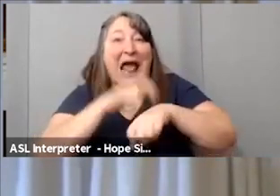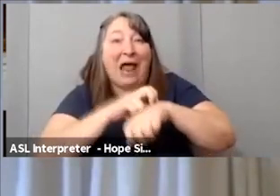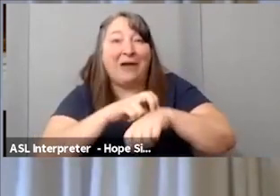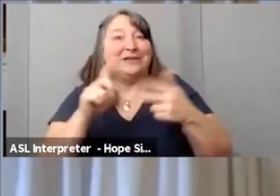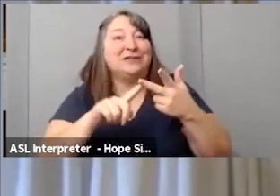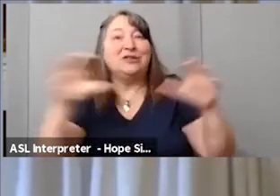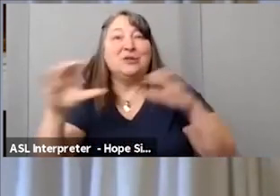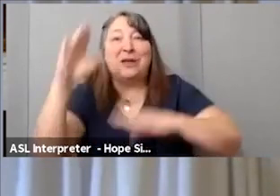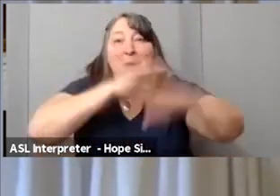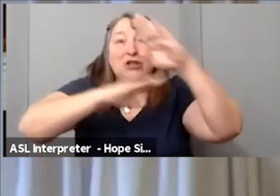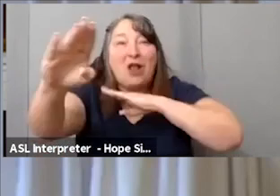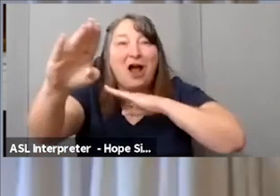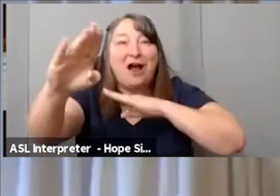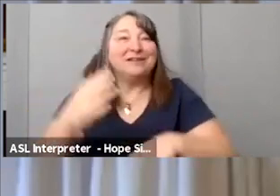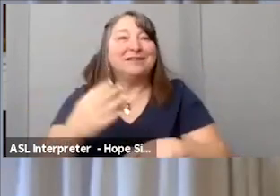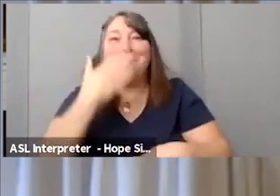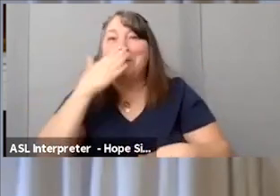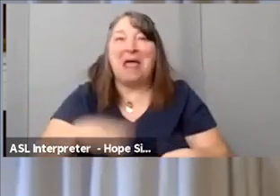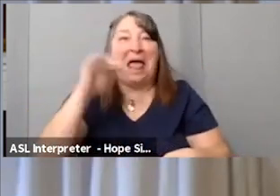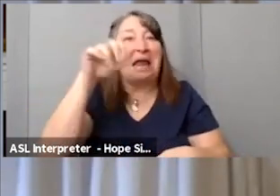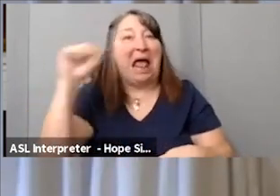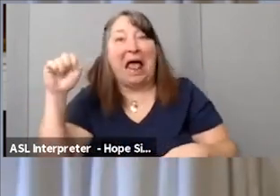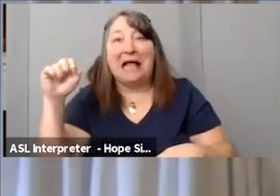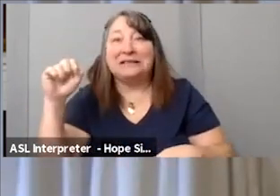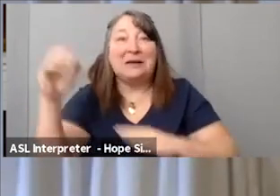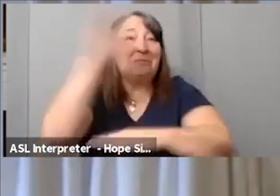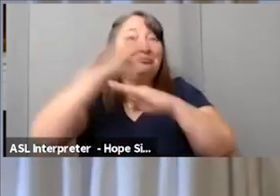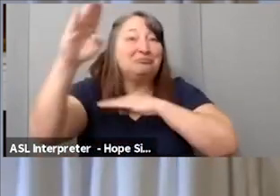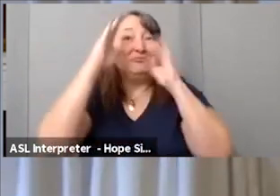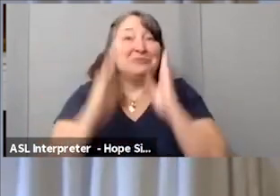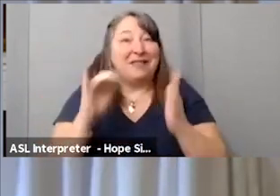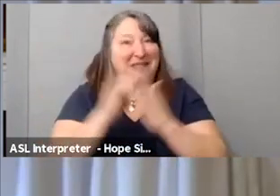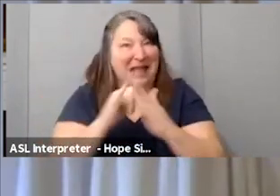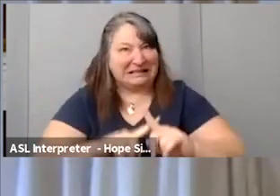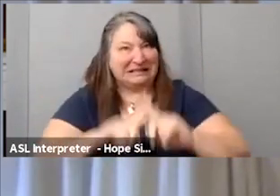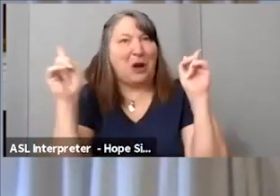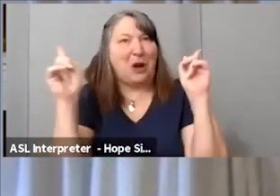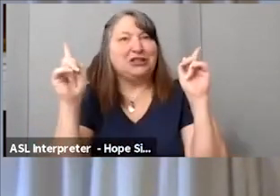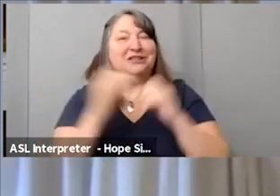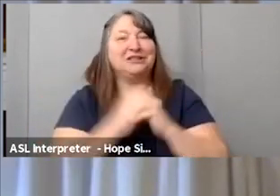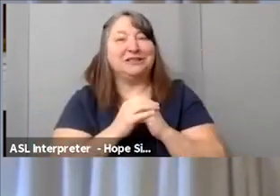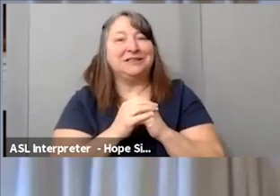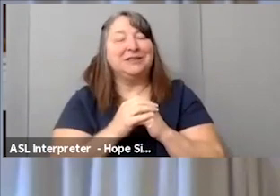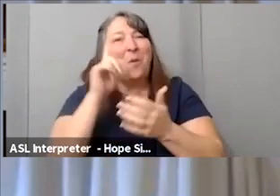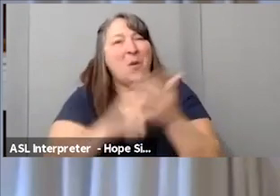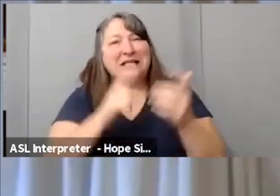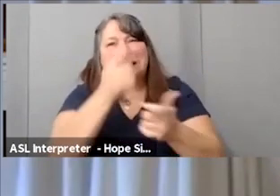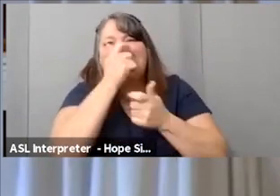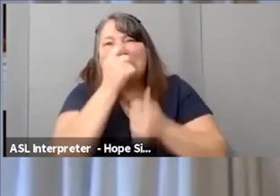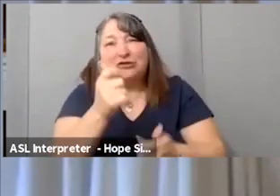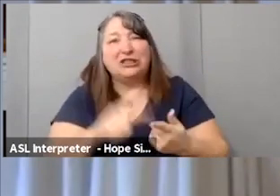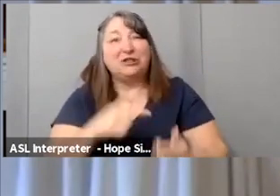martial arts, a badass martial artist, is a departure. What's interesting to me, and frankly,